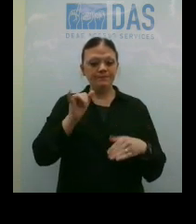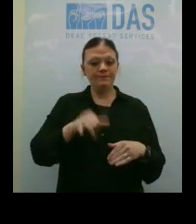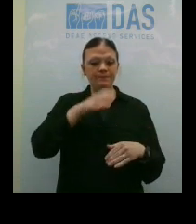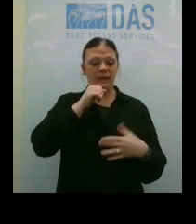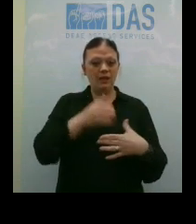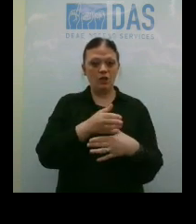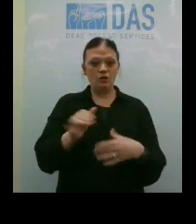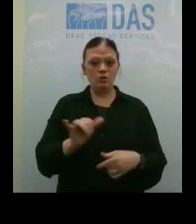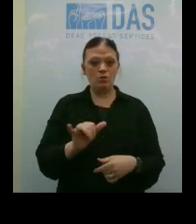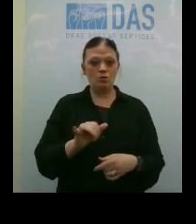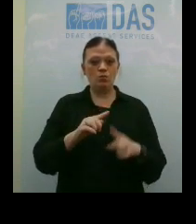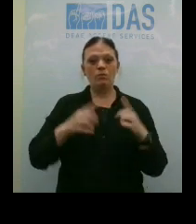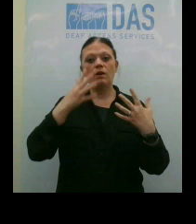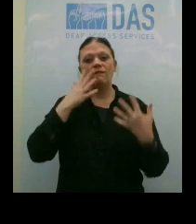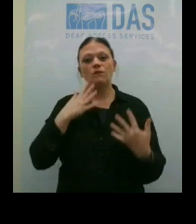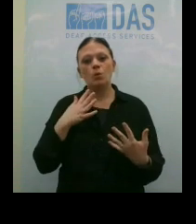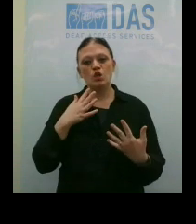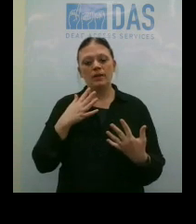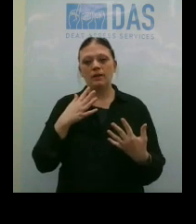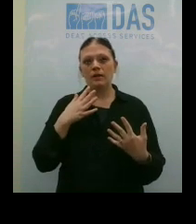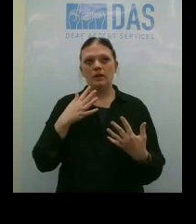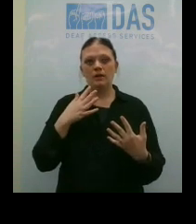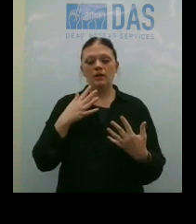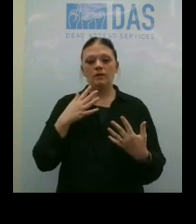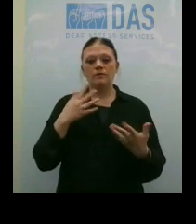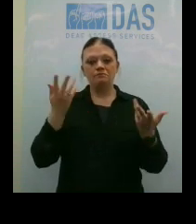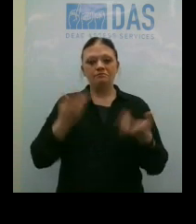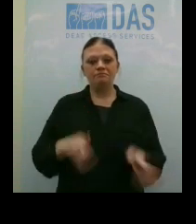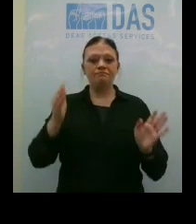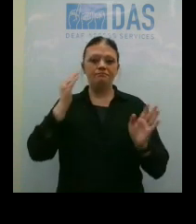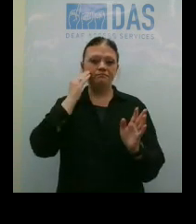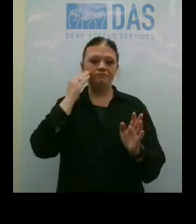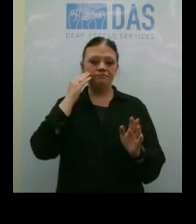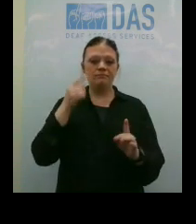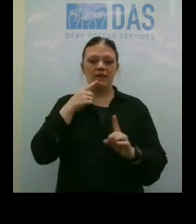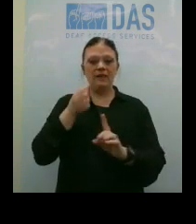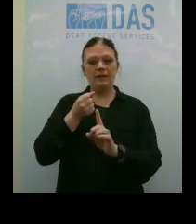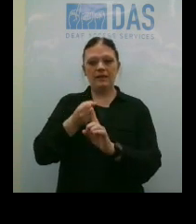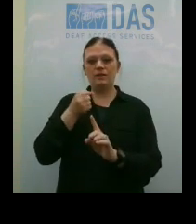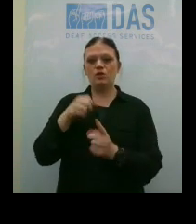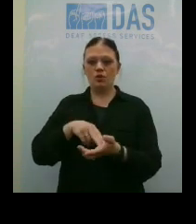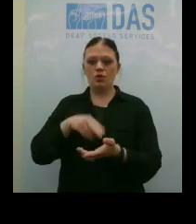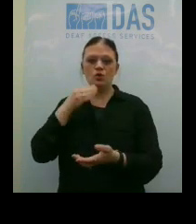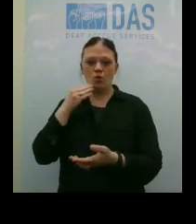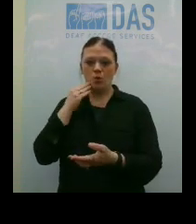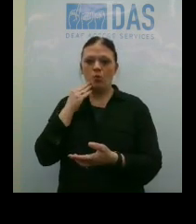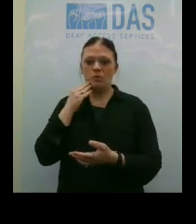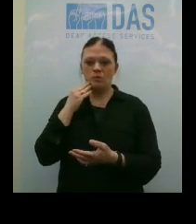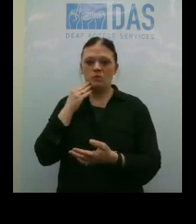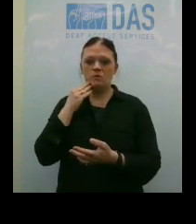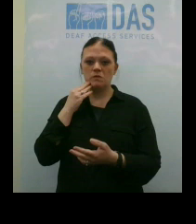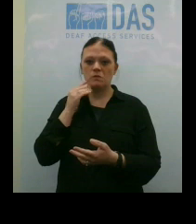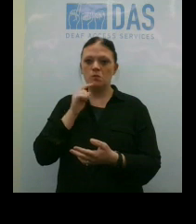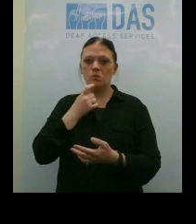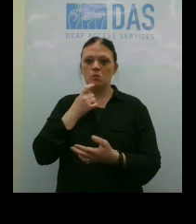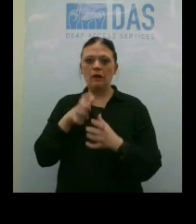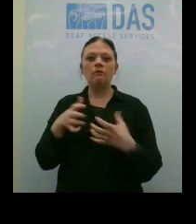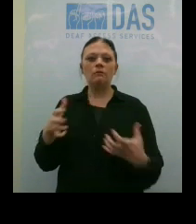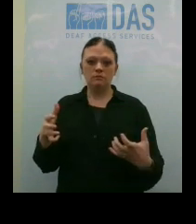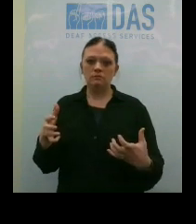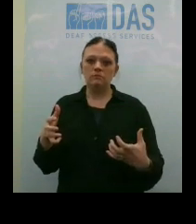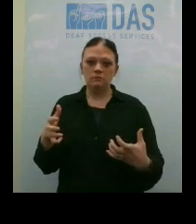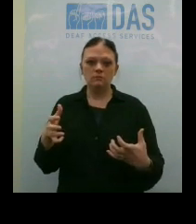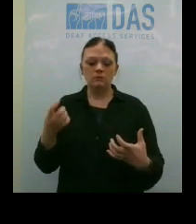well. But unfortunately, we know that this is striking our nursing homes very significantly.